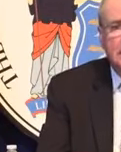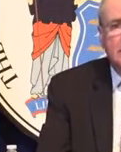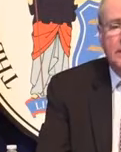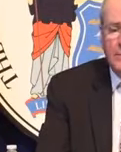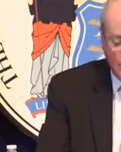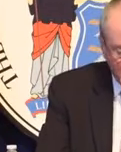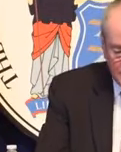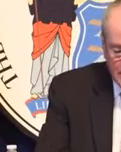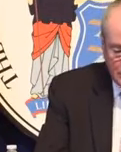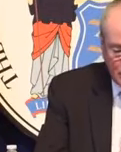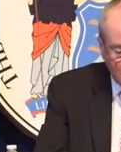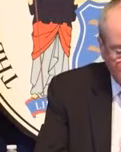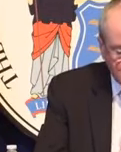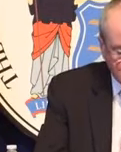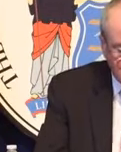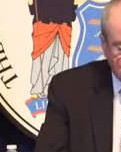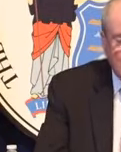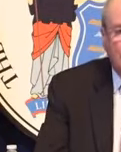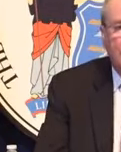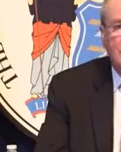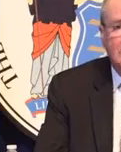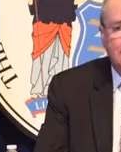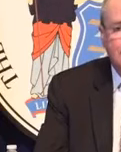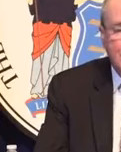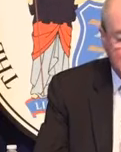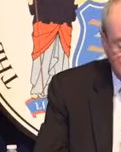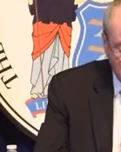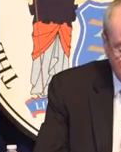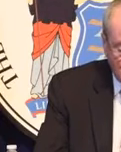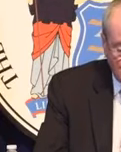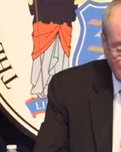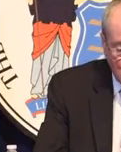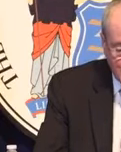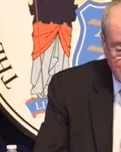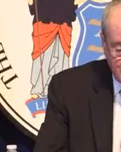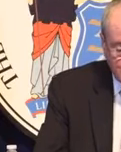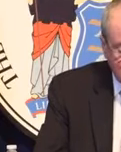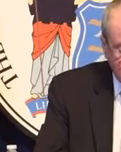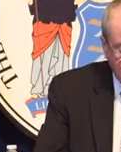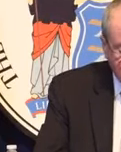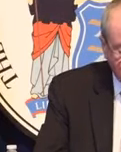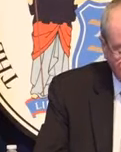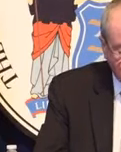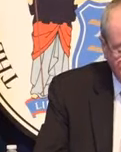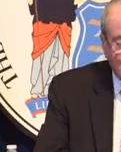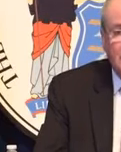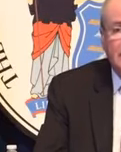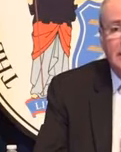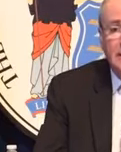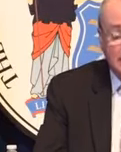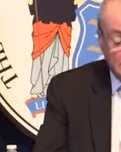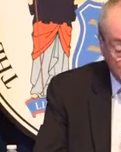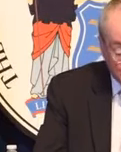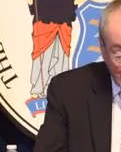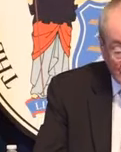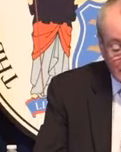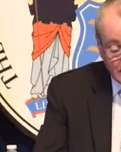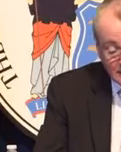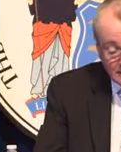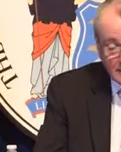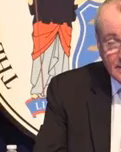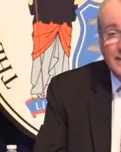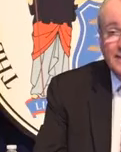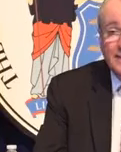pain of the families who have lost loved ones and the communities who have lost people who made life a little better and a little